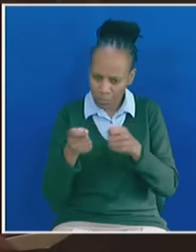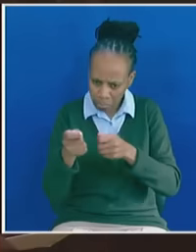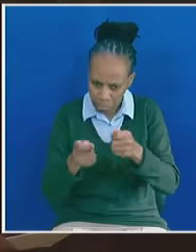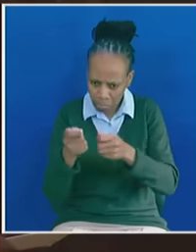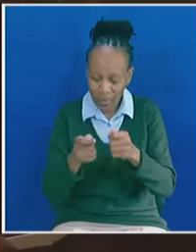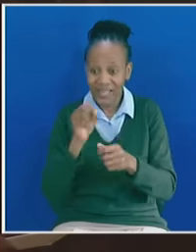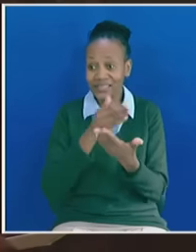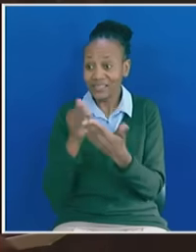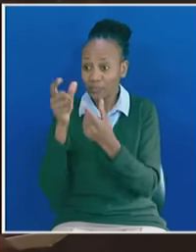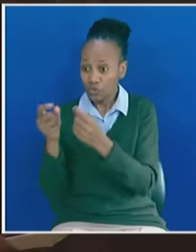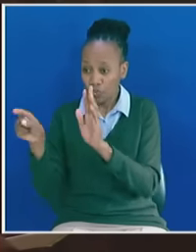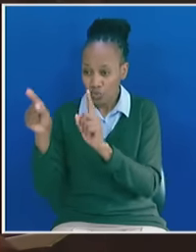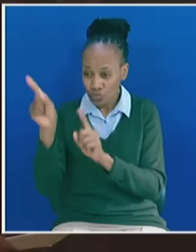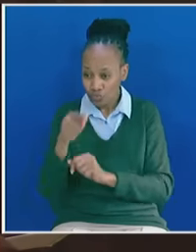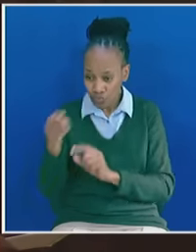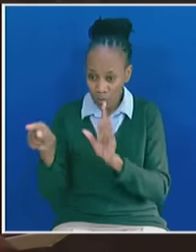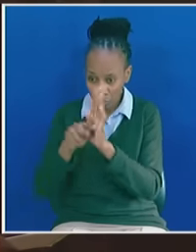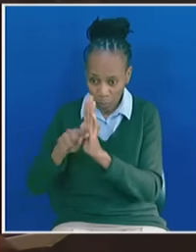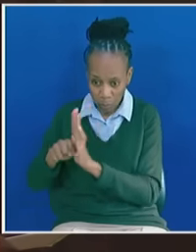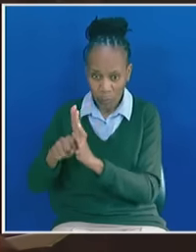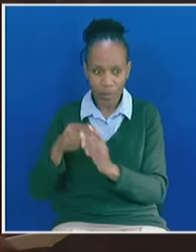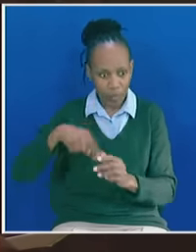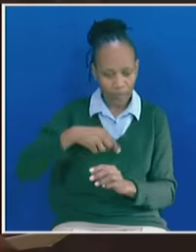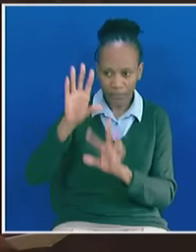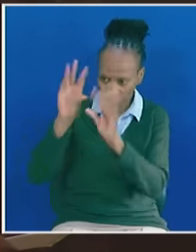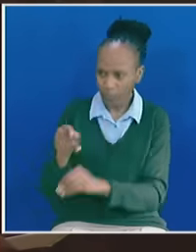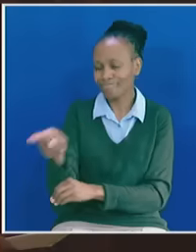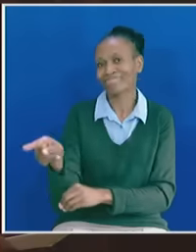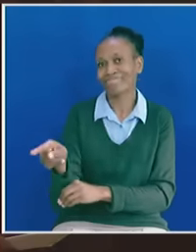bangayiqali impi yabulala.